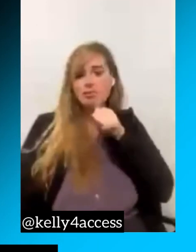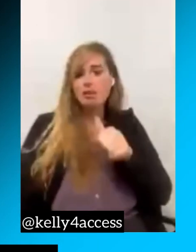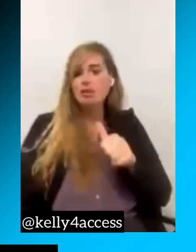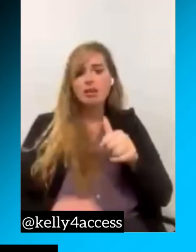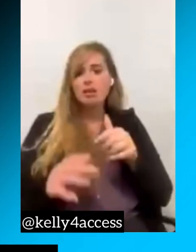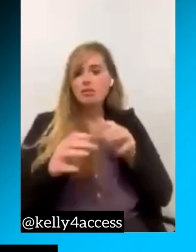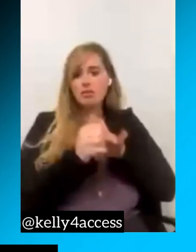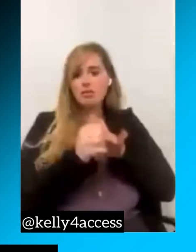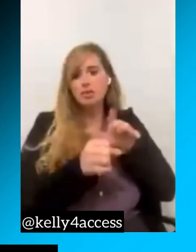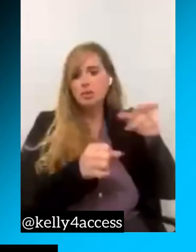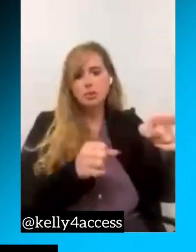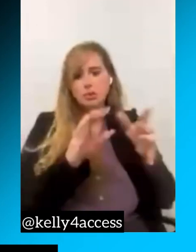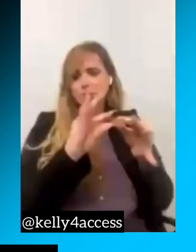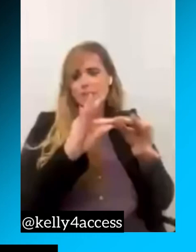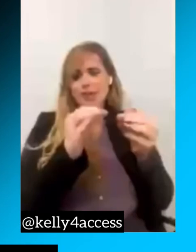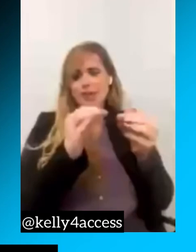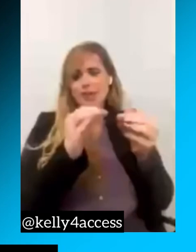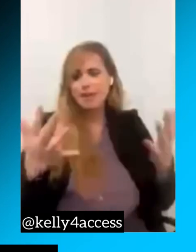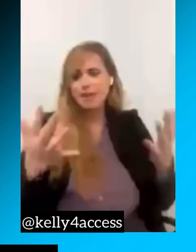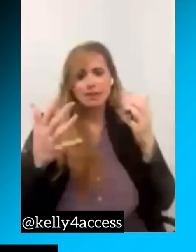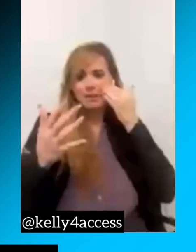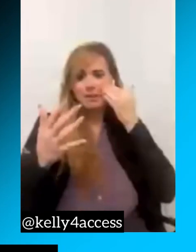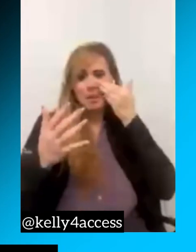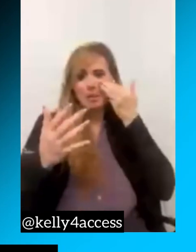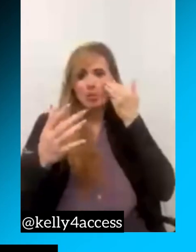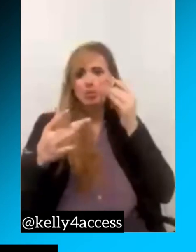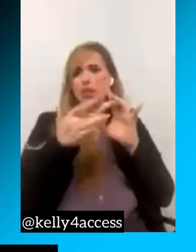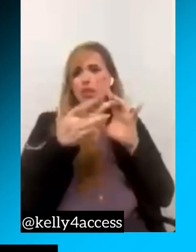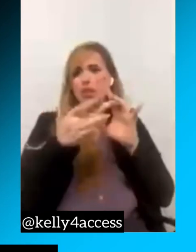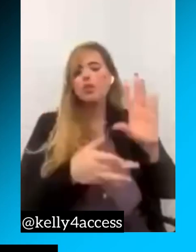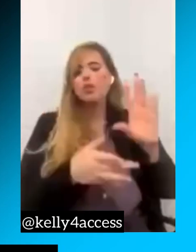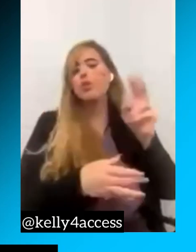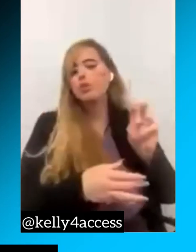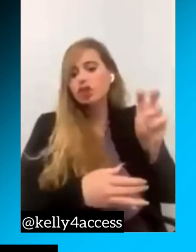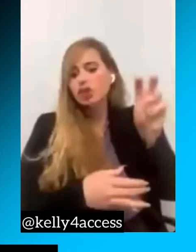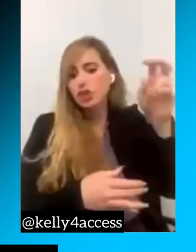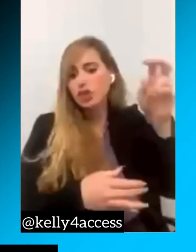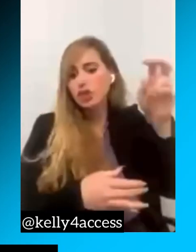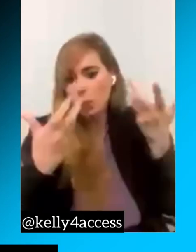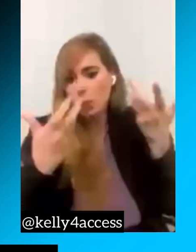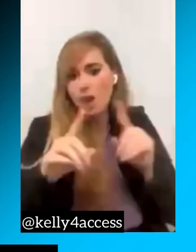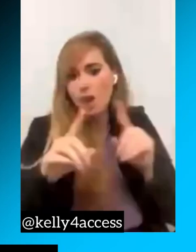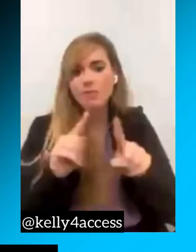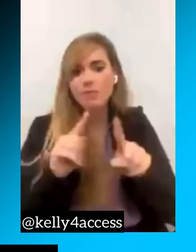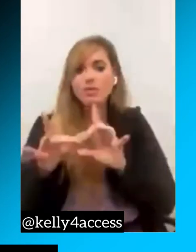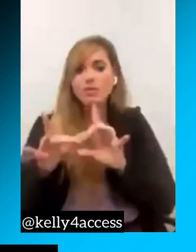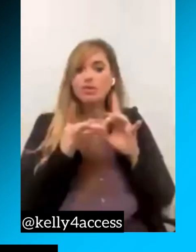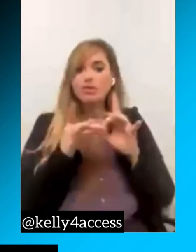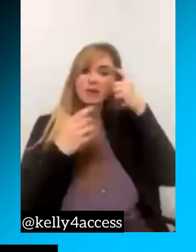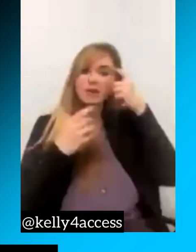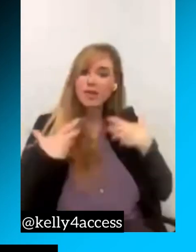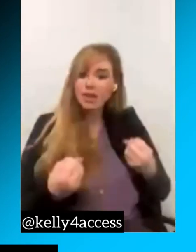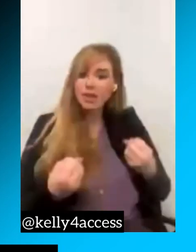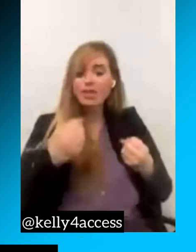to say anything about your own journey if you don't want to. But in regards to like mental health,